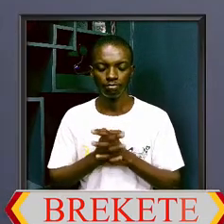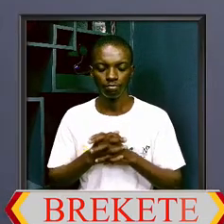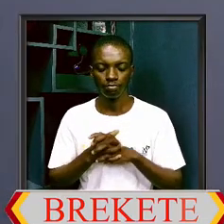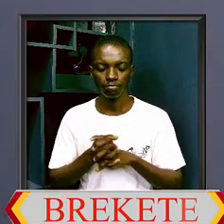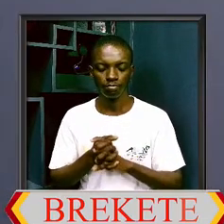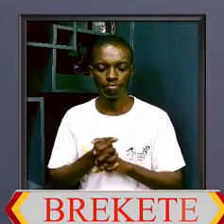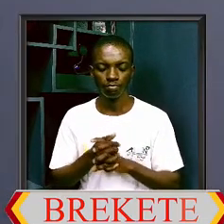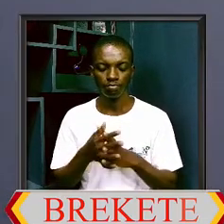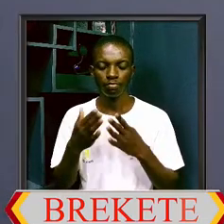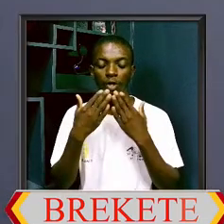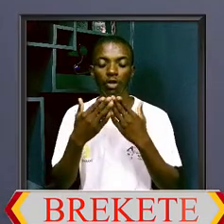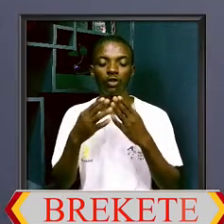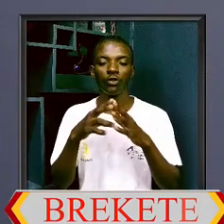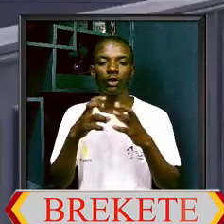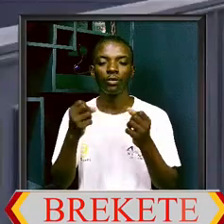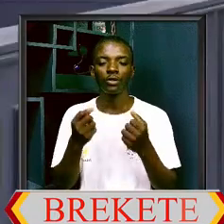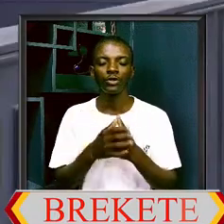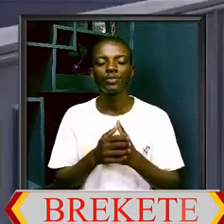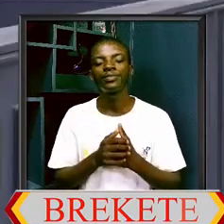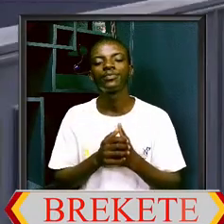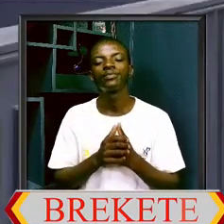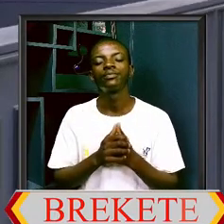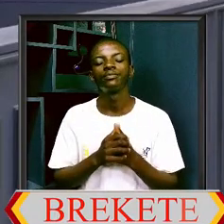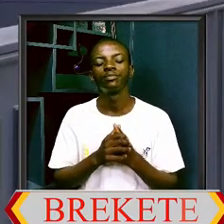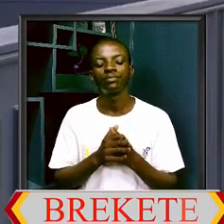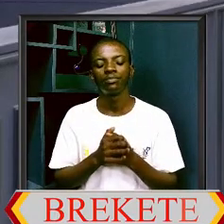amen thank you very much